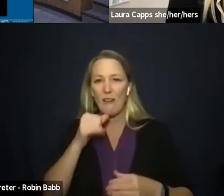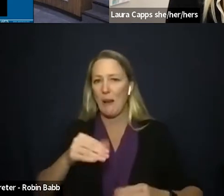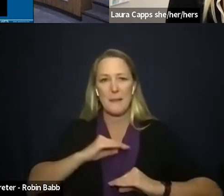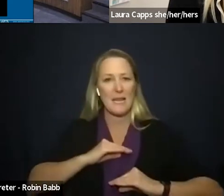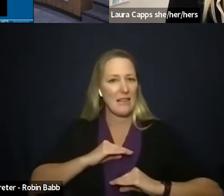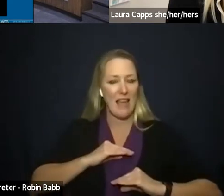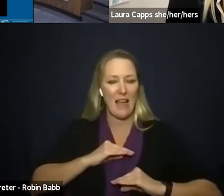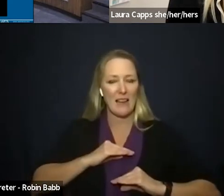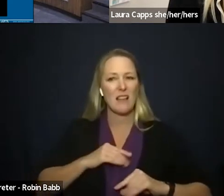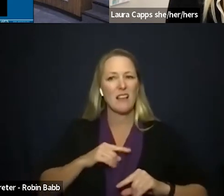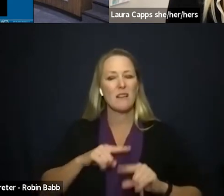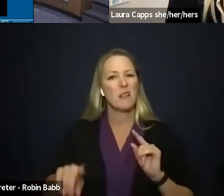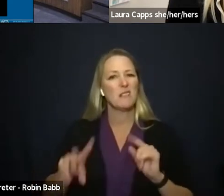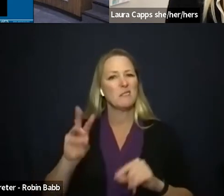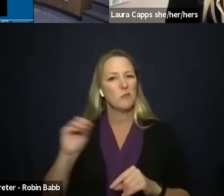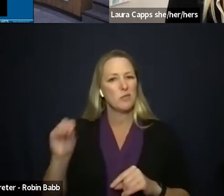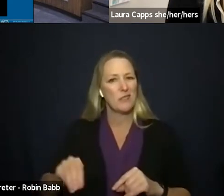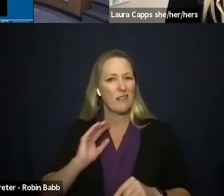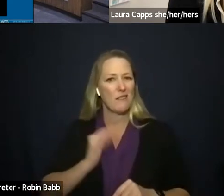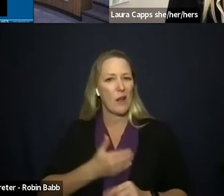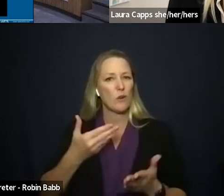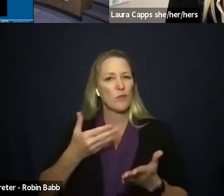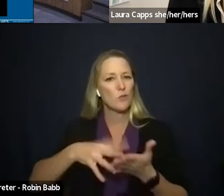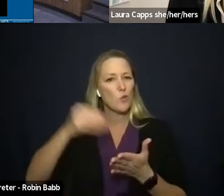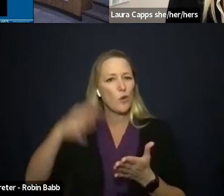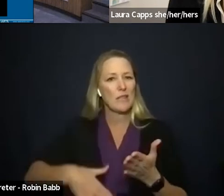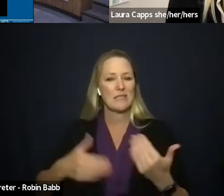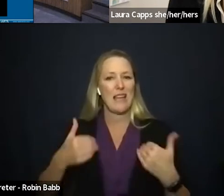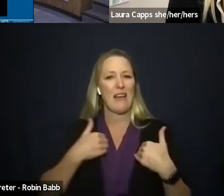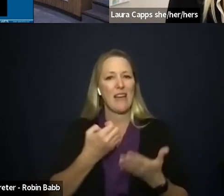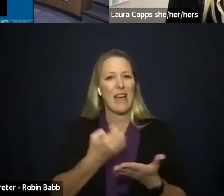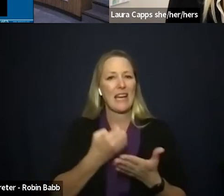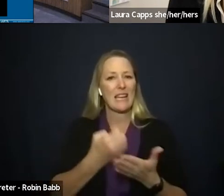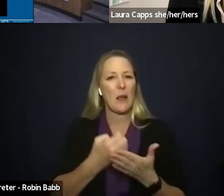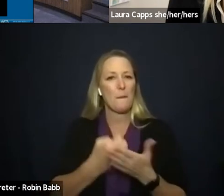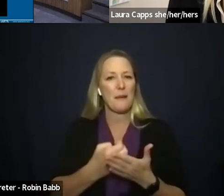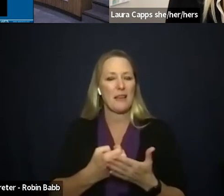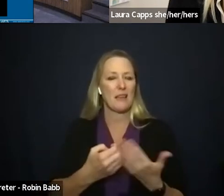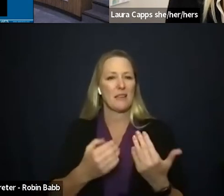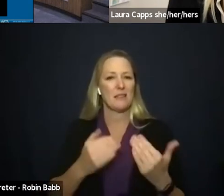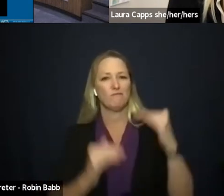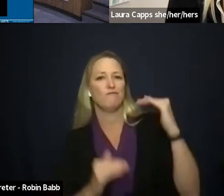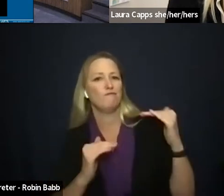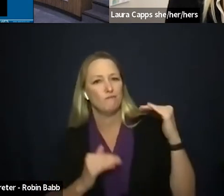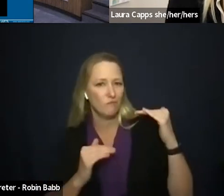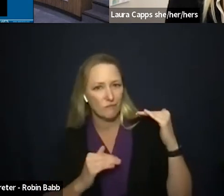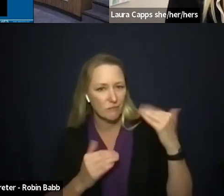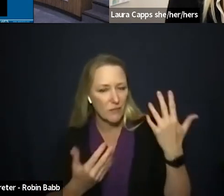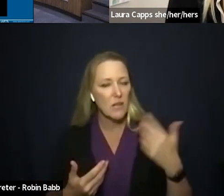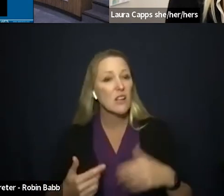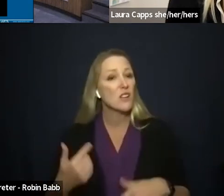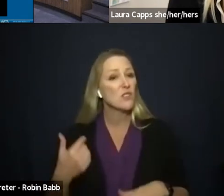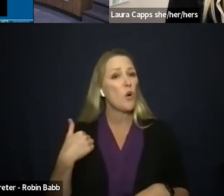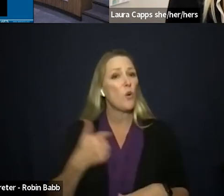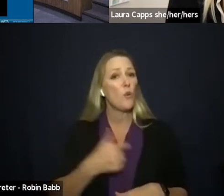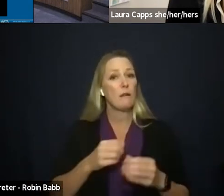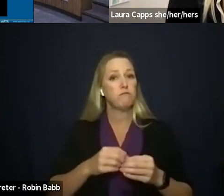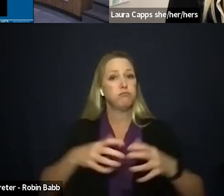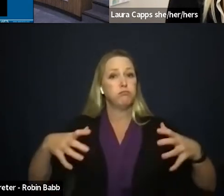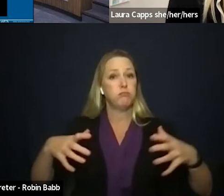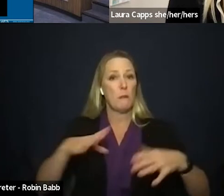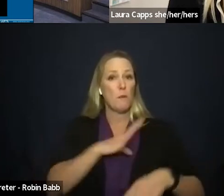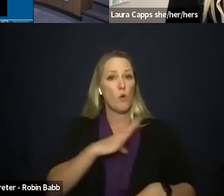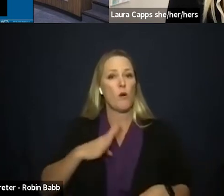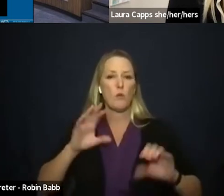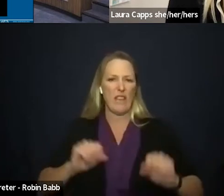economic disadvantage so the bigger the board we could include voices from these areas and these are the most vulnerable areas that